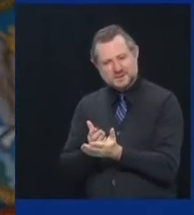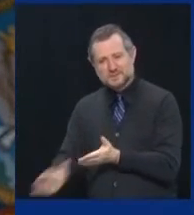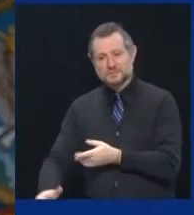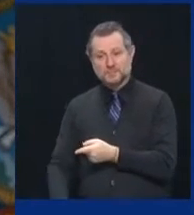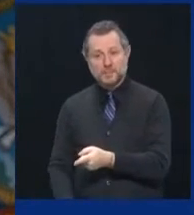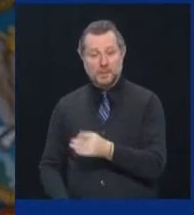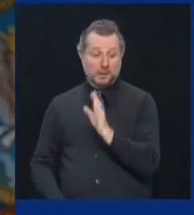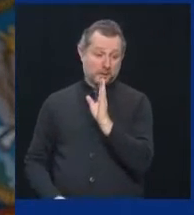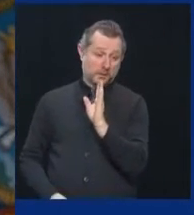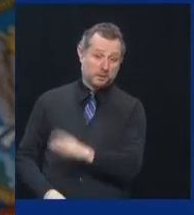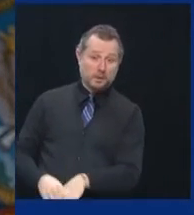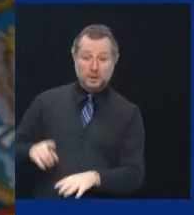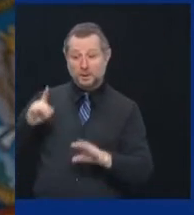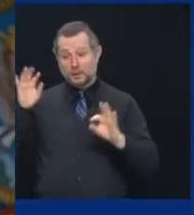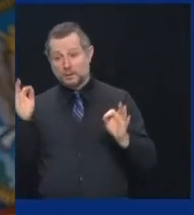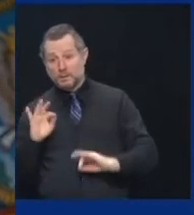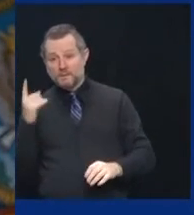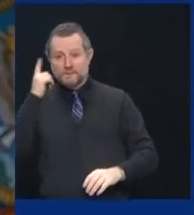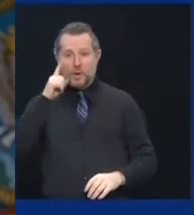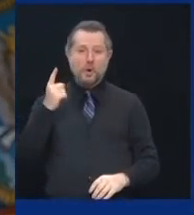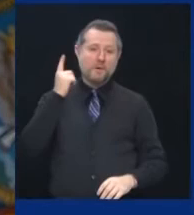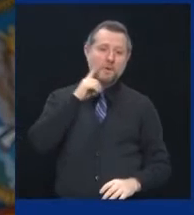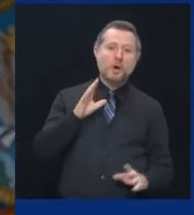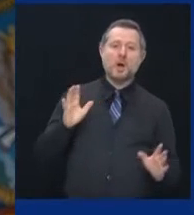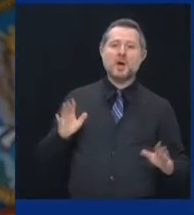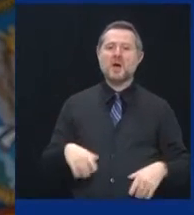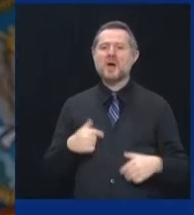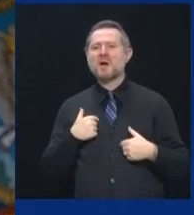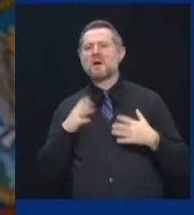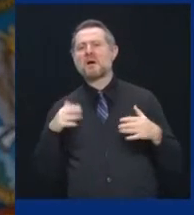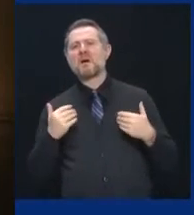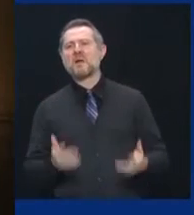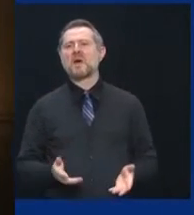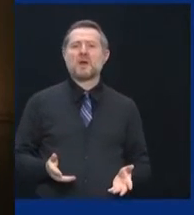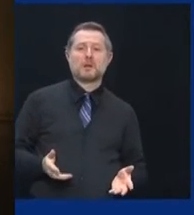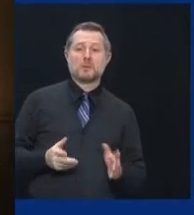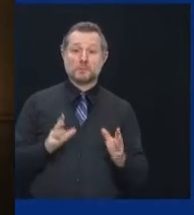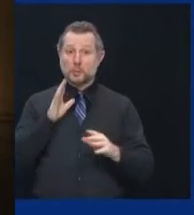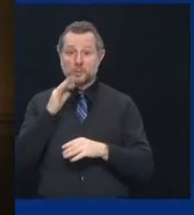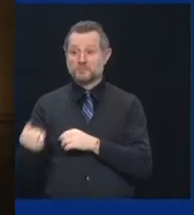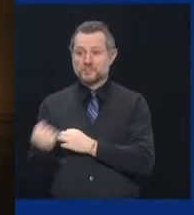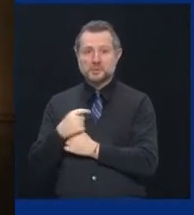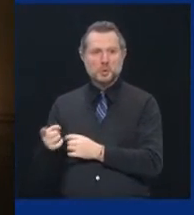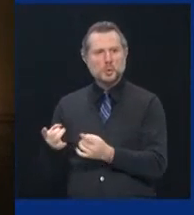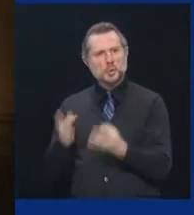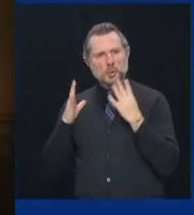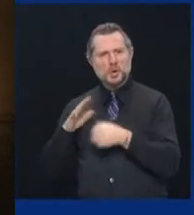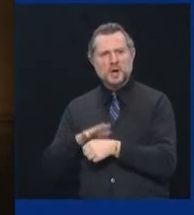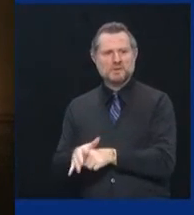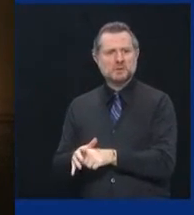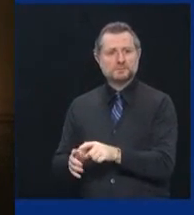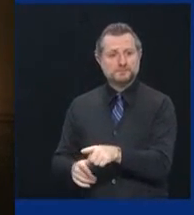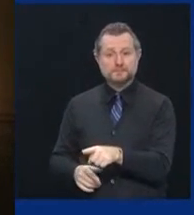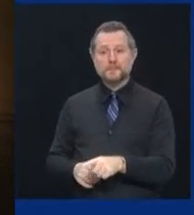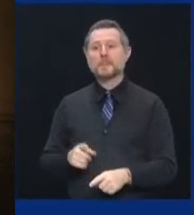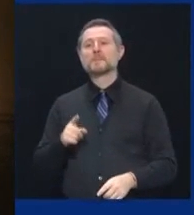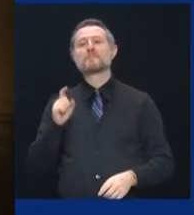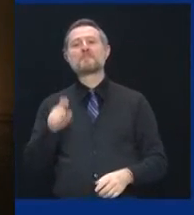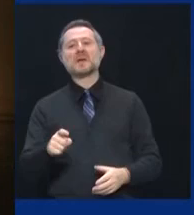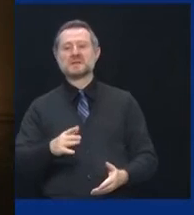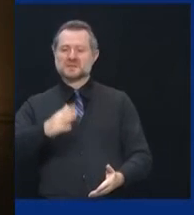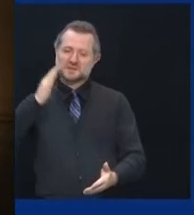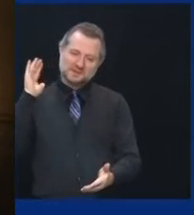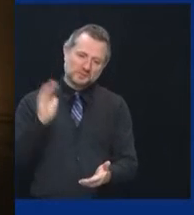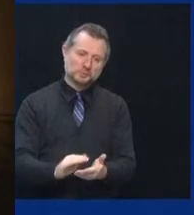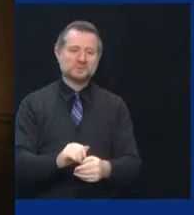before the enemy tires, we lose the war. It's that simple. We must slow the spread